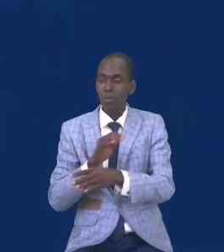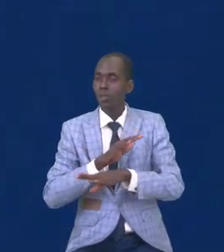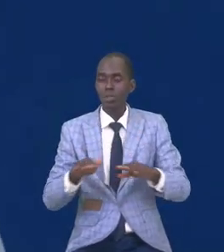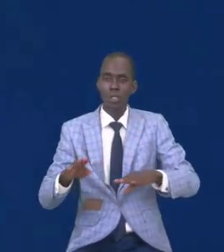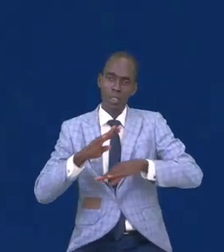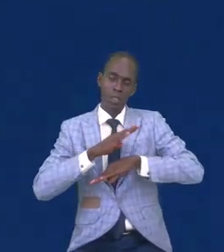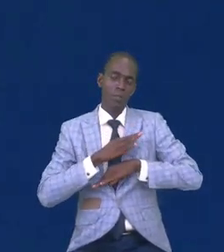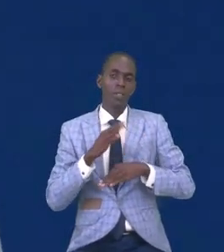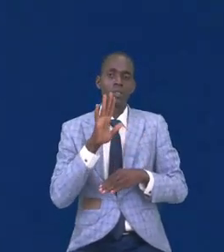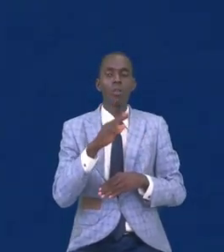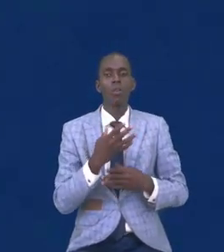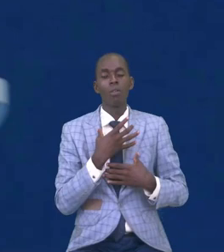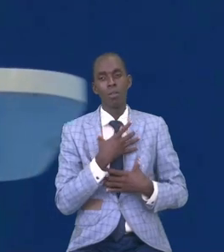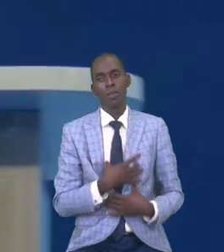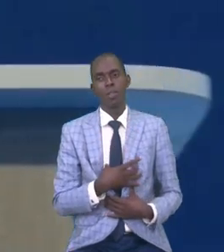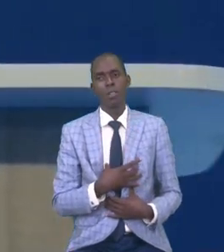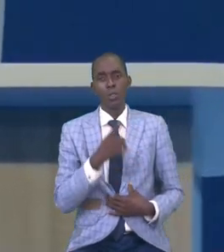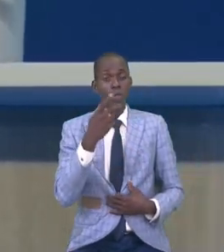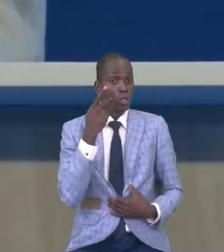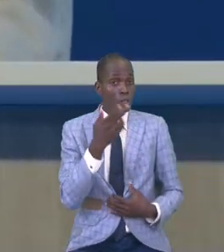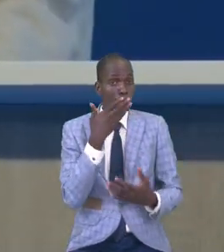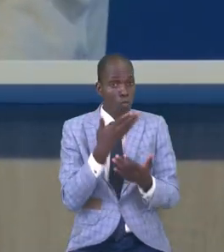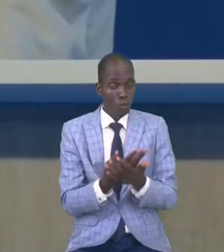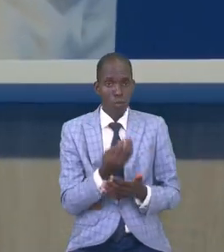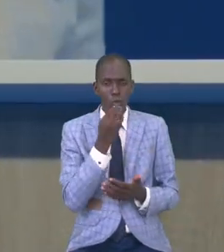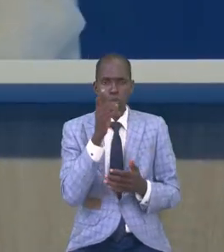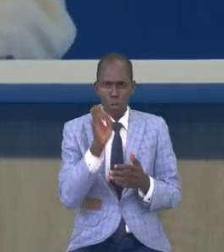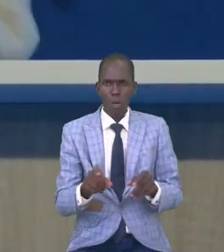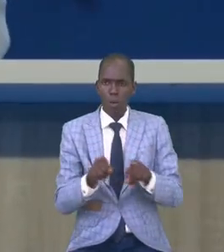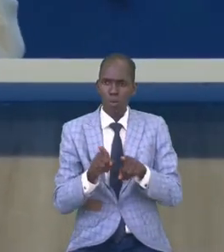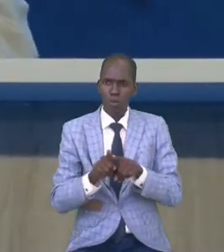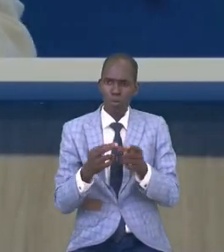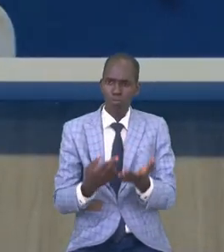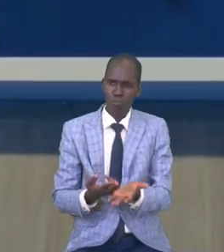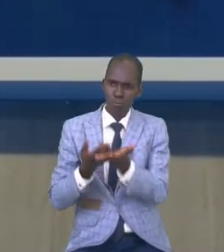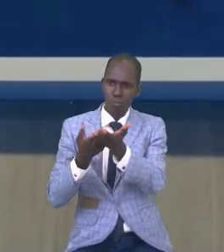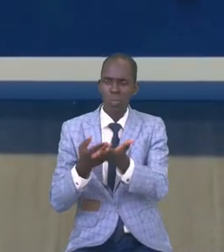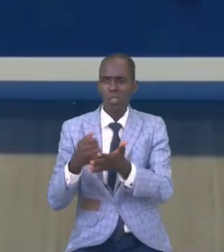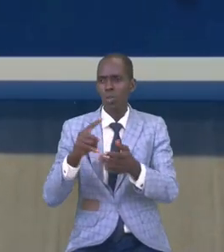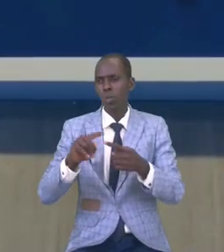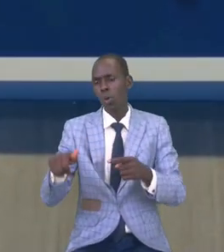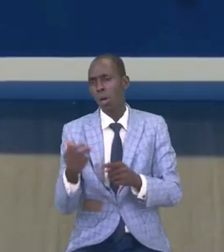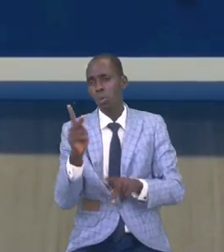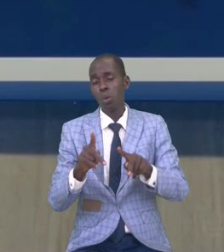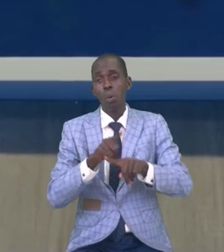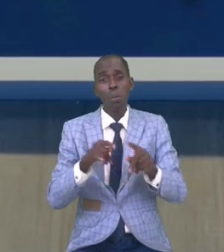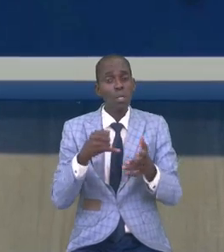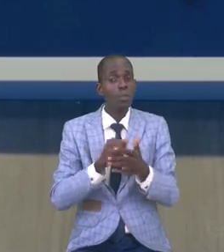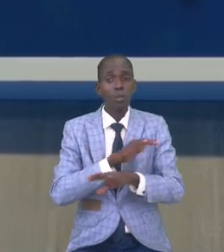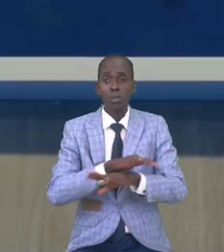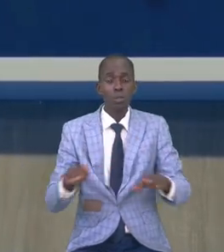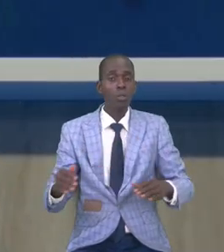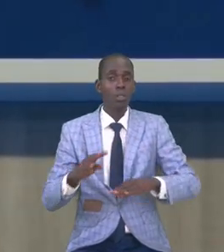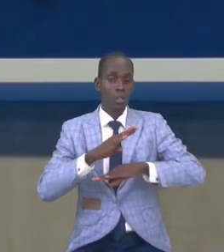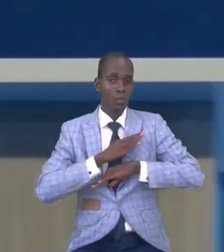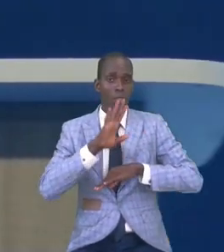see good food, and you can even recommend it to other people, that does not satisfy your